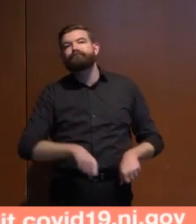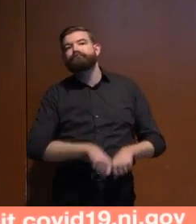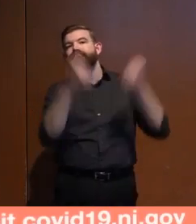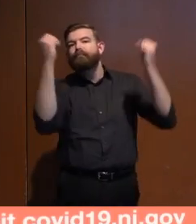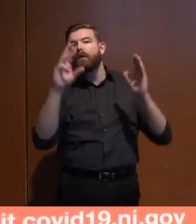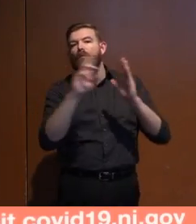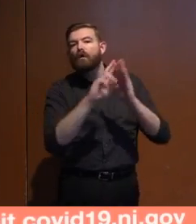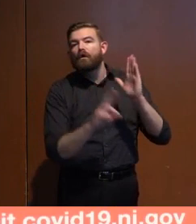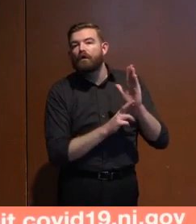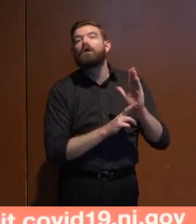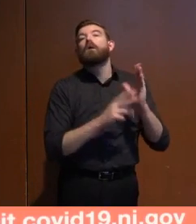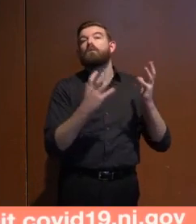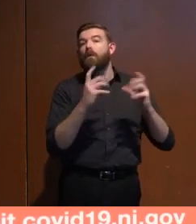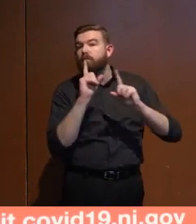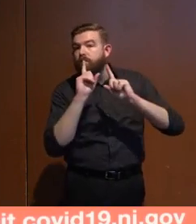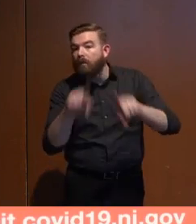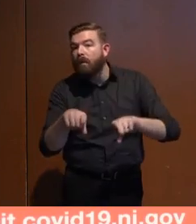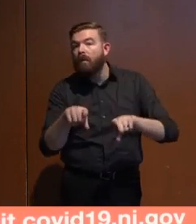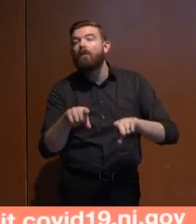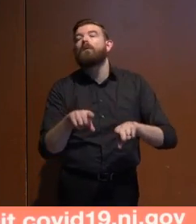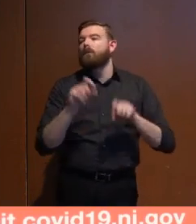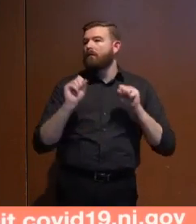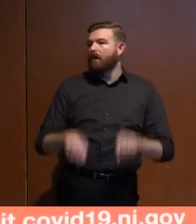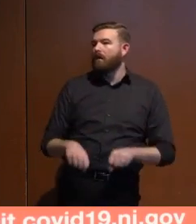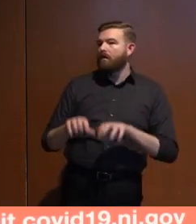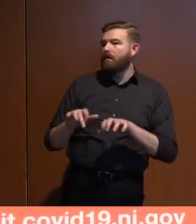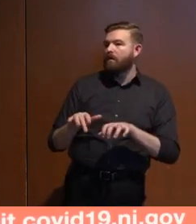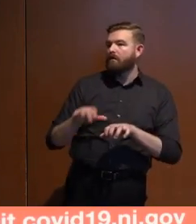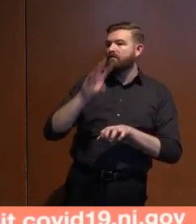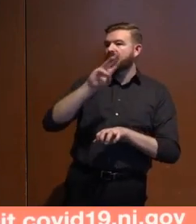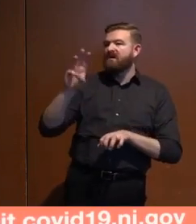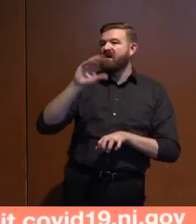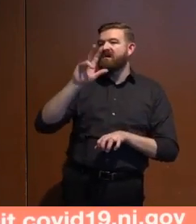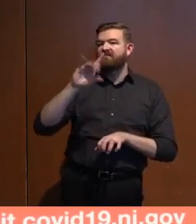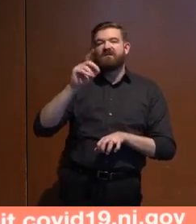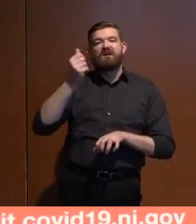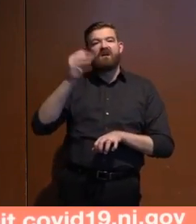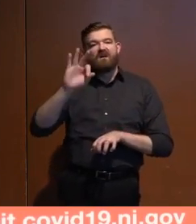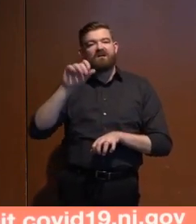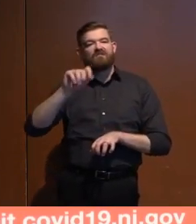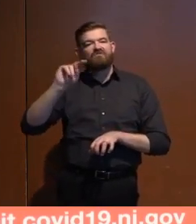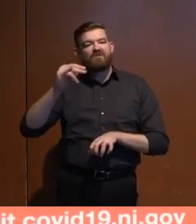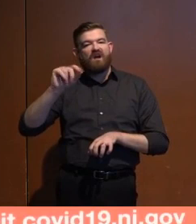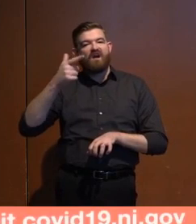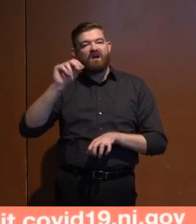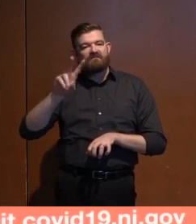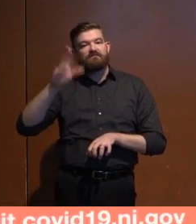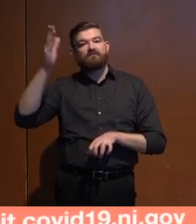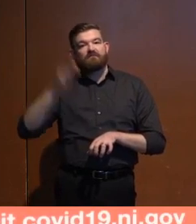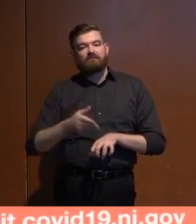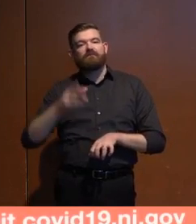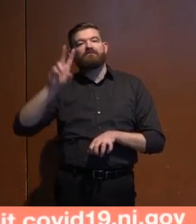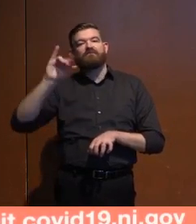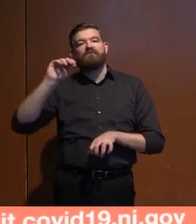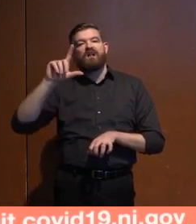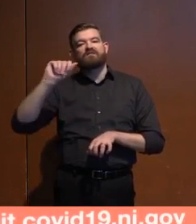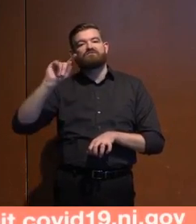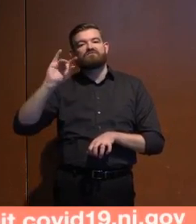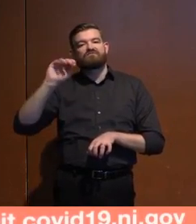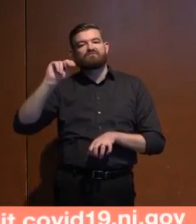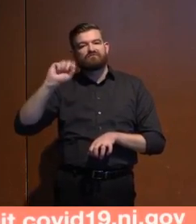covid19.nj.gov/violations. That's meant to streamline the reporting of violations of Executive Order 107 and to alleviate the call center volume. So if you